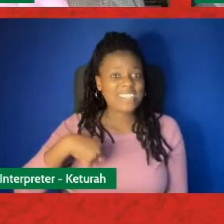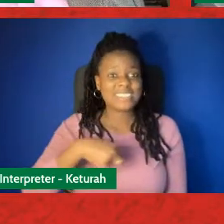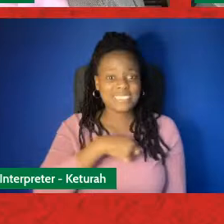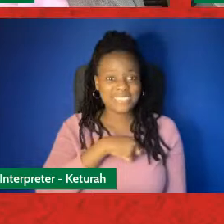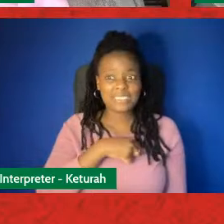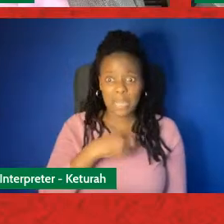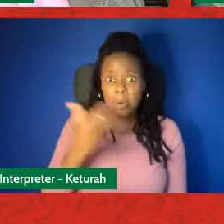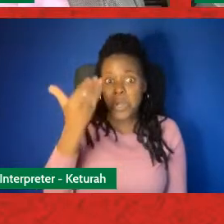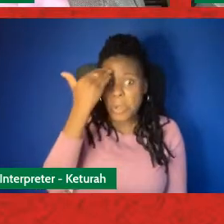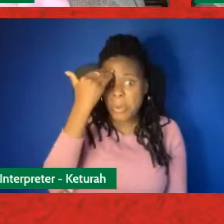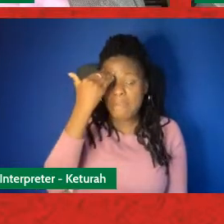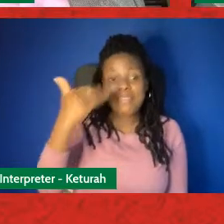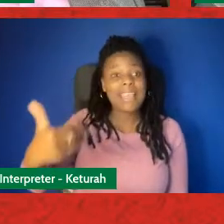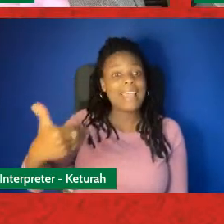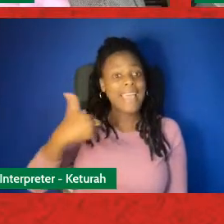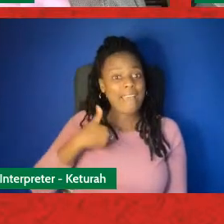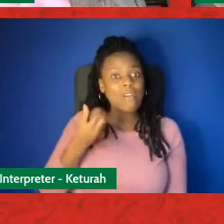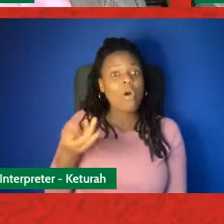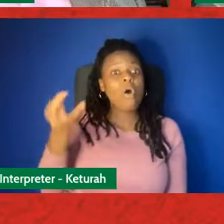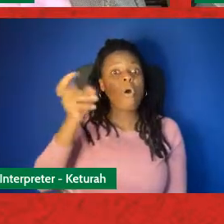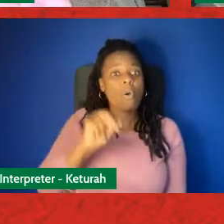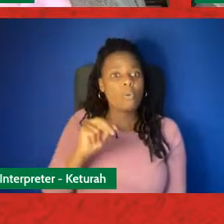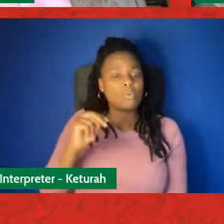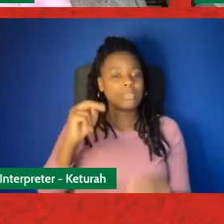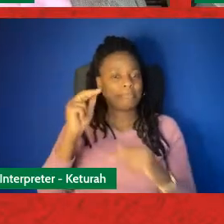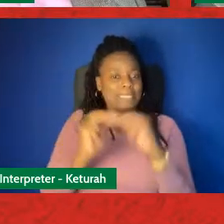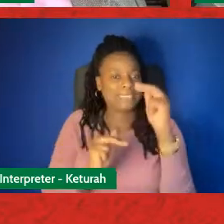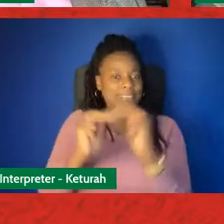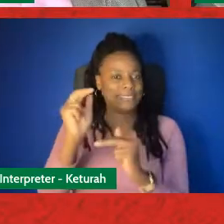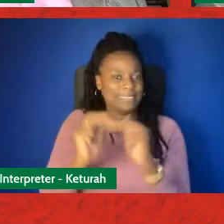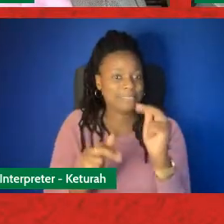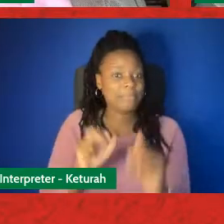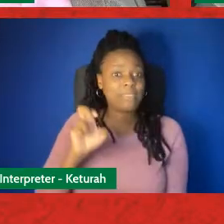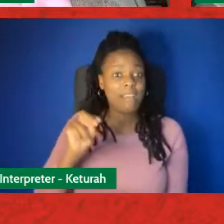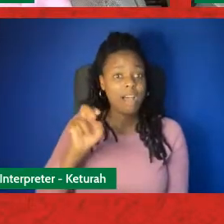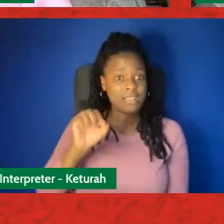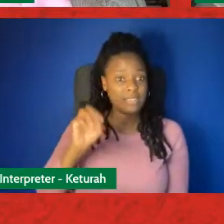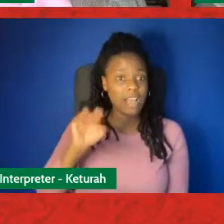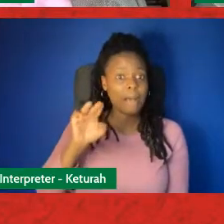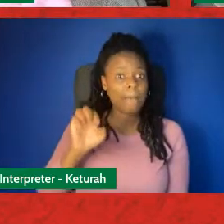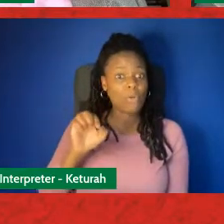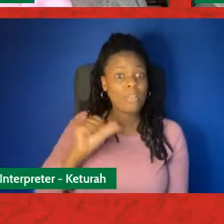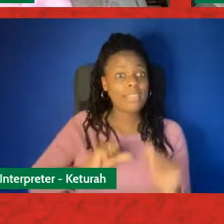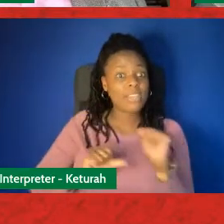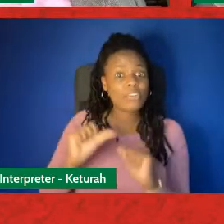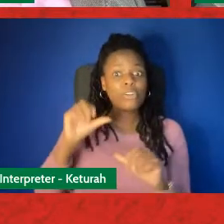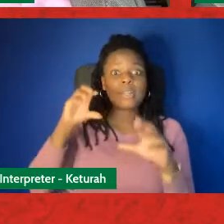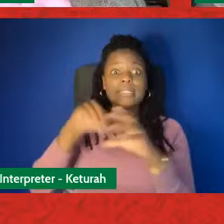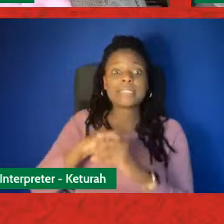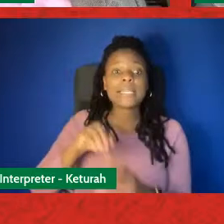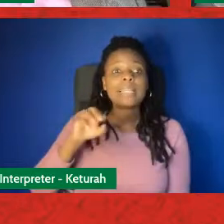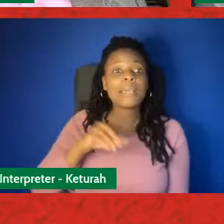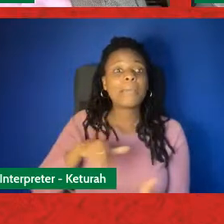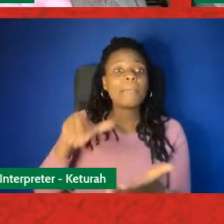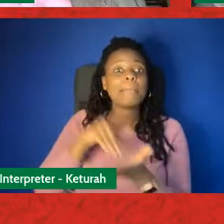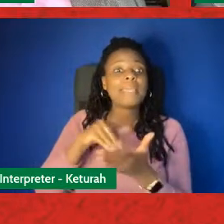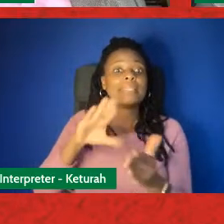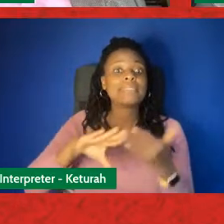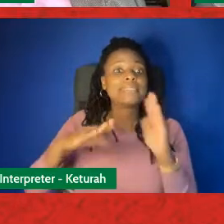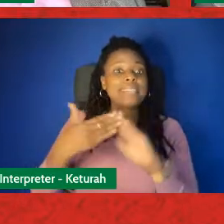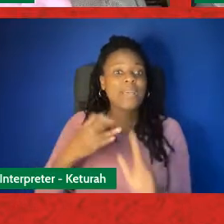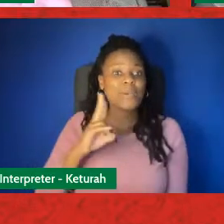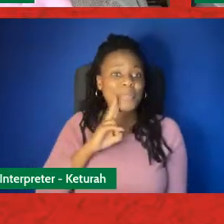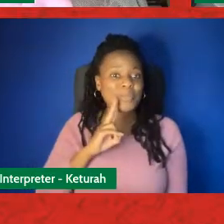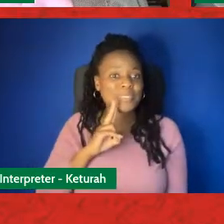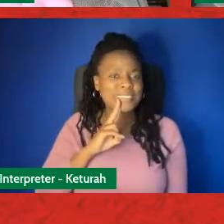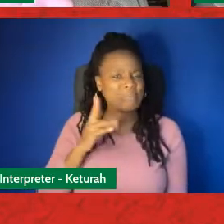of that own their own facility, their own building. The Ensemble Theater is in the heart of Midtown Houston, which is like in the